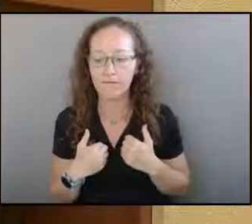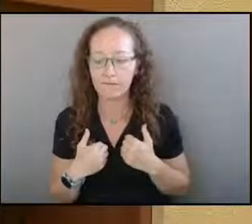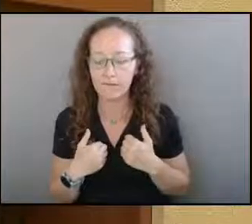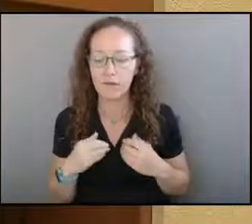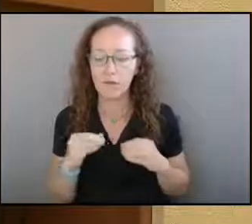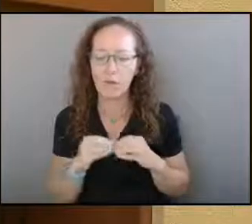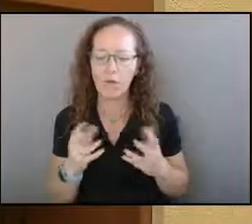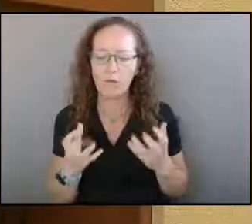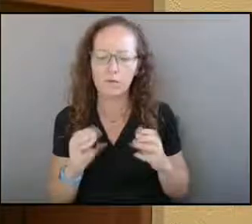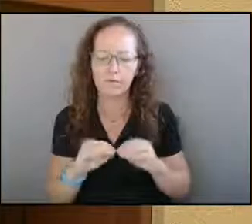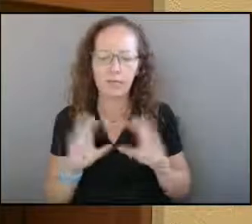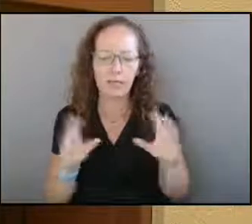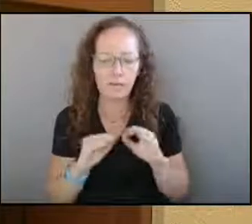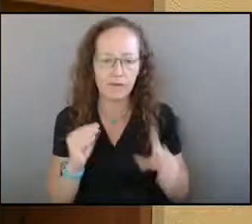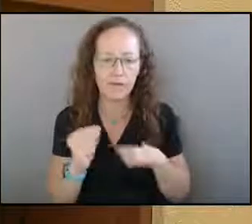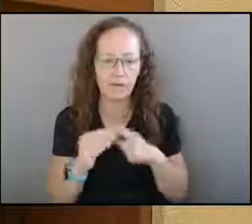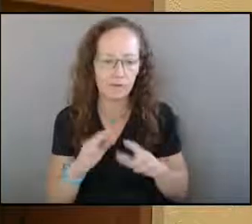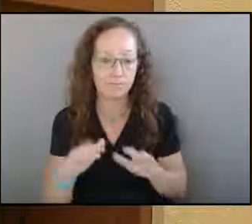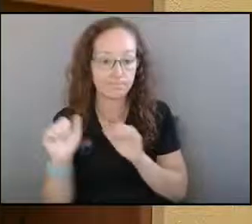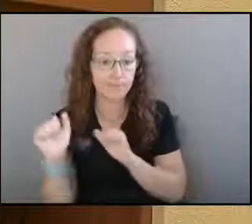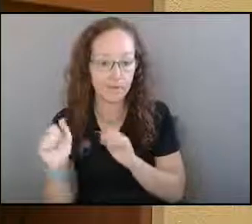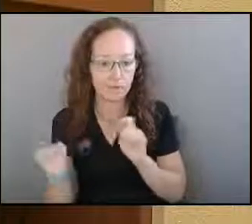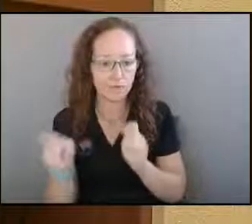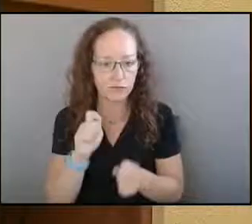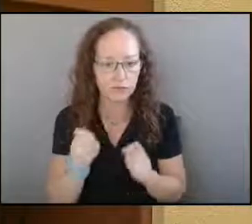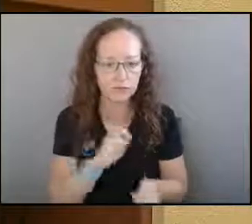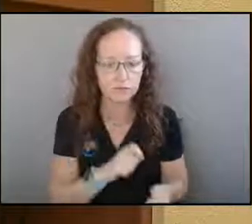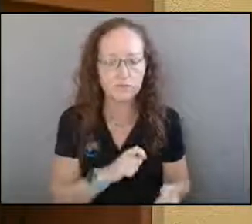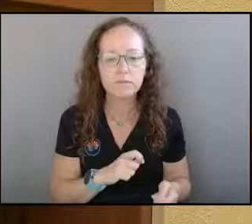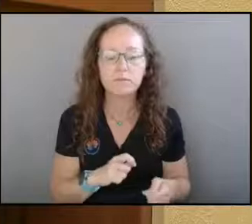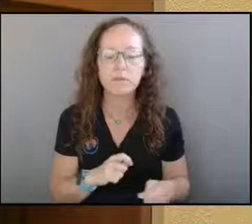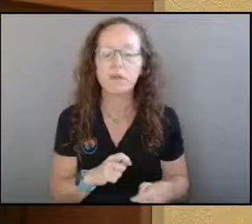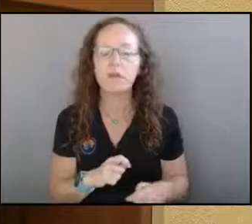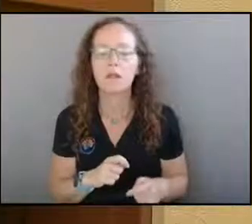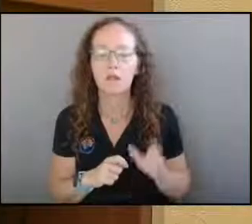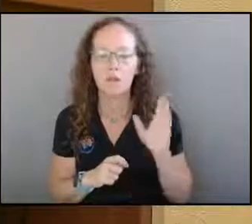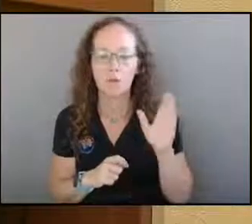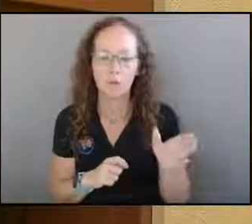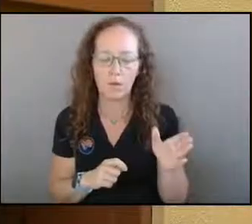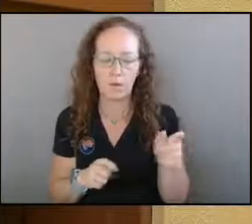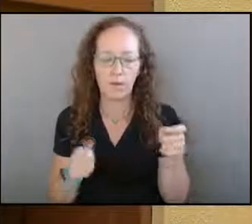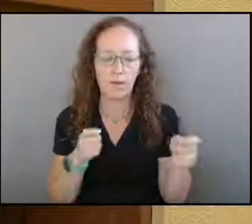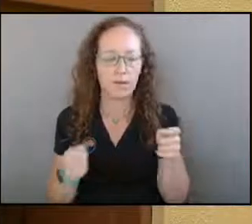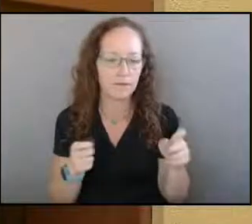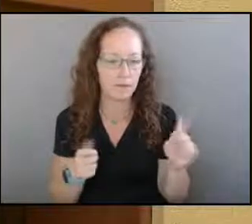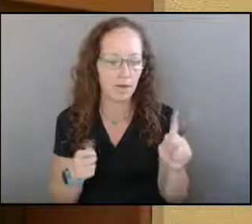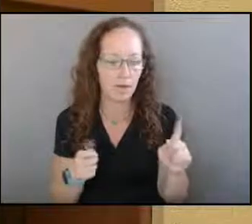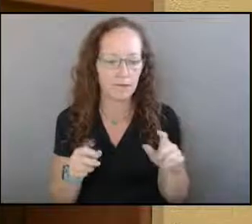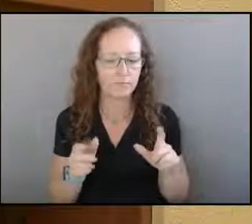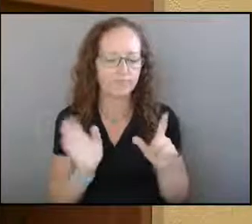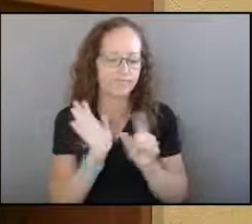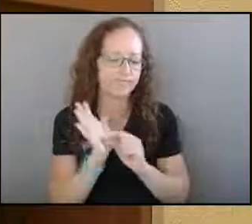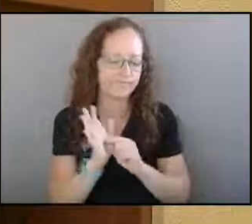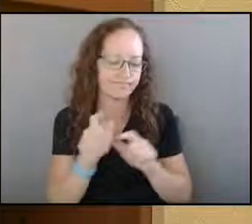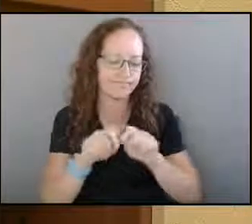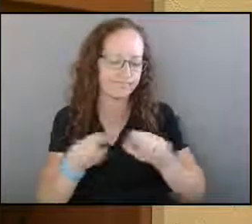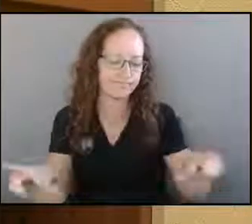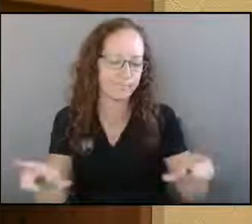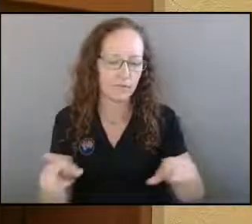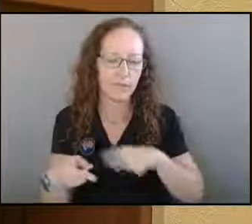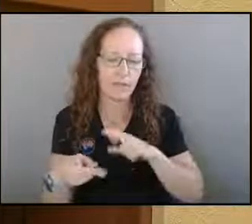the evacuation changes. Those will be addressed in the releases as well as on the interactive